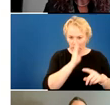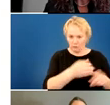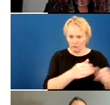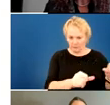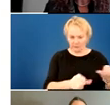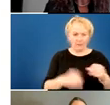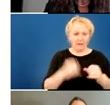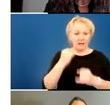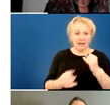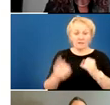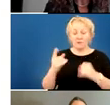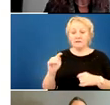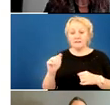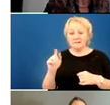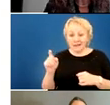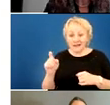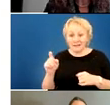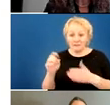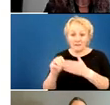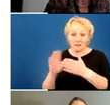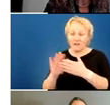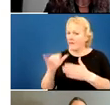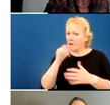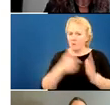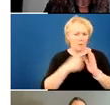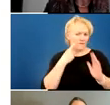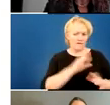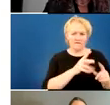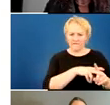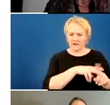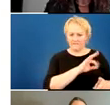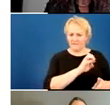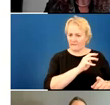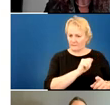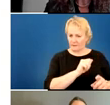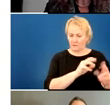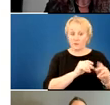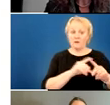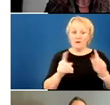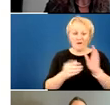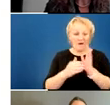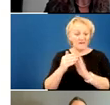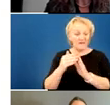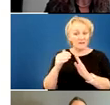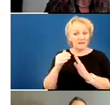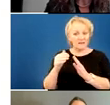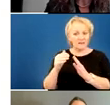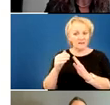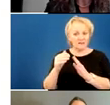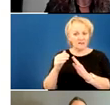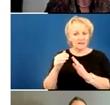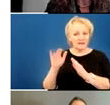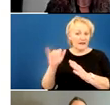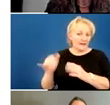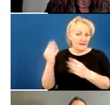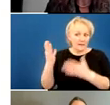last one, your tax records, it's not required to file for FEMA assistance, but a lot of times it might have some of that information in there that can be